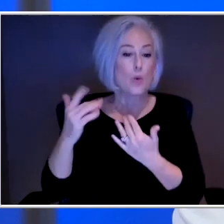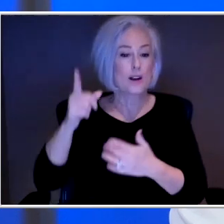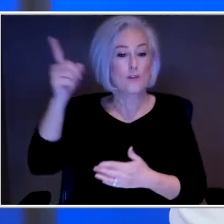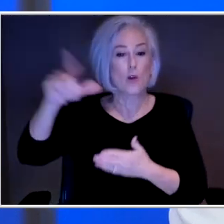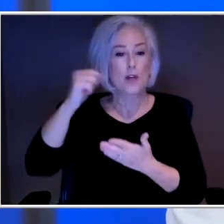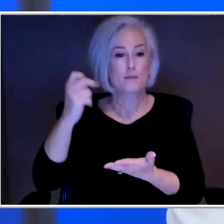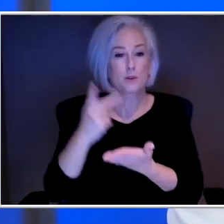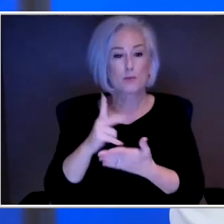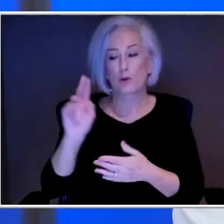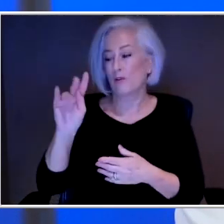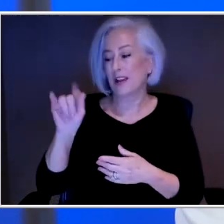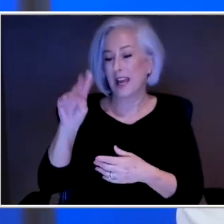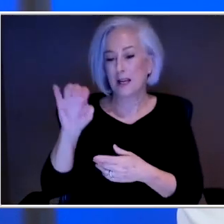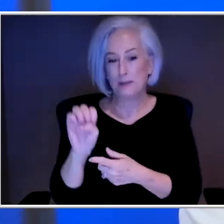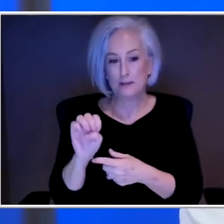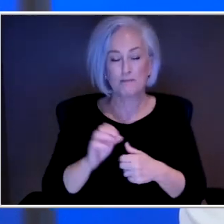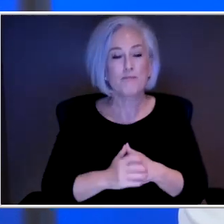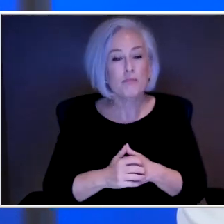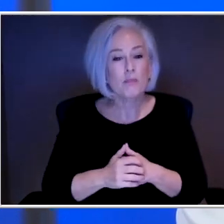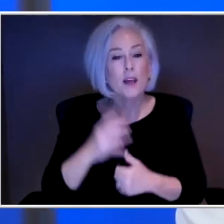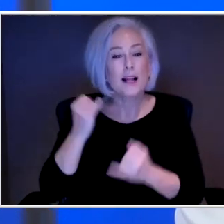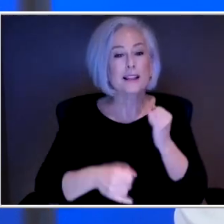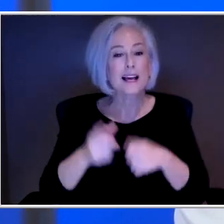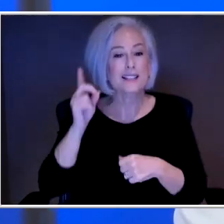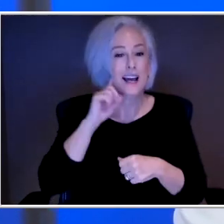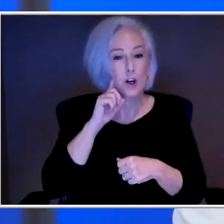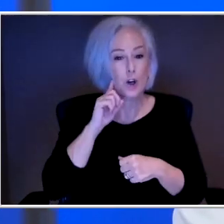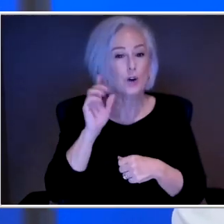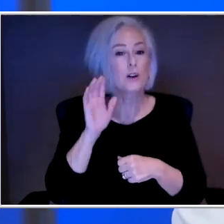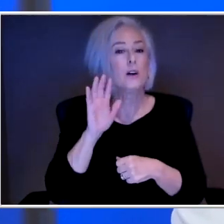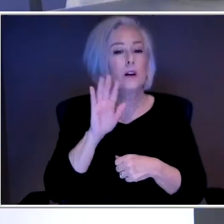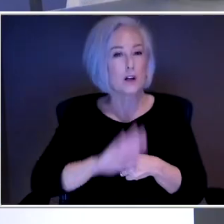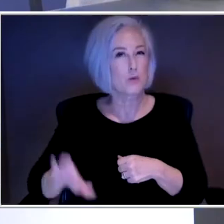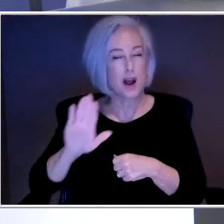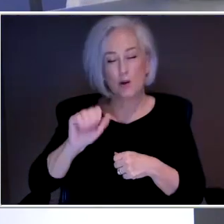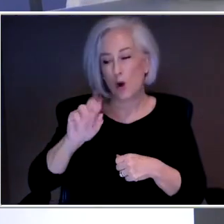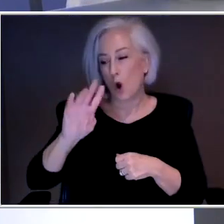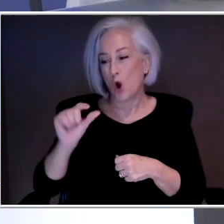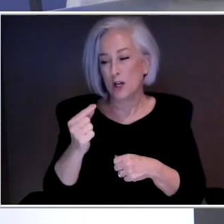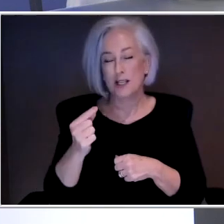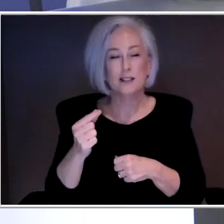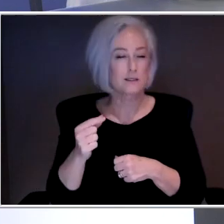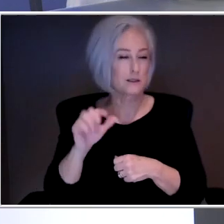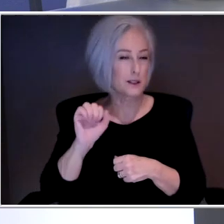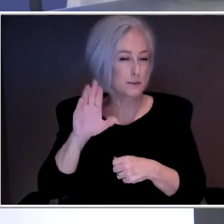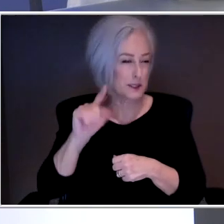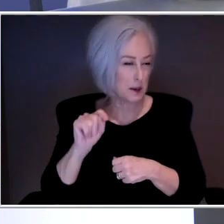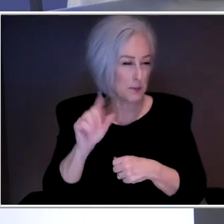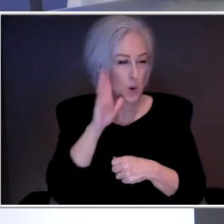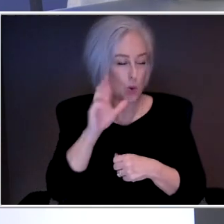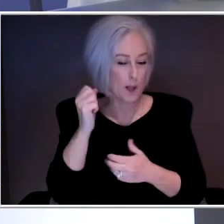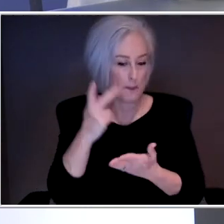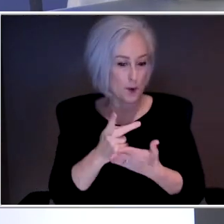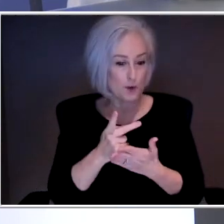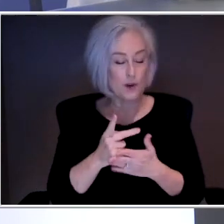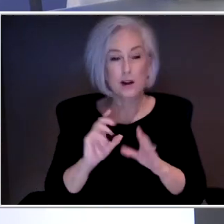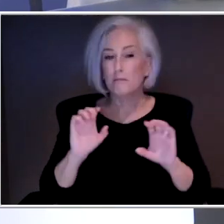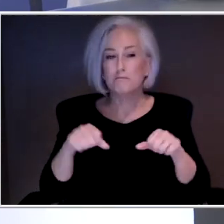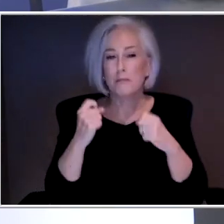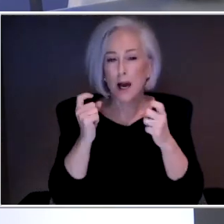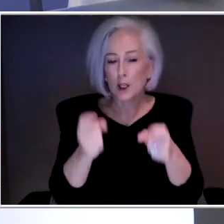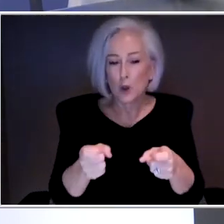And last I heard, it's going to be around Q3 this year, so August, September. How do you administer ketamine and S-ketamine? Yeah, so